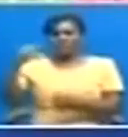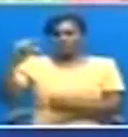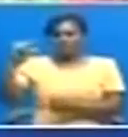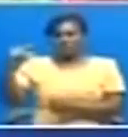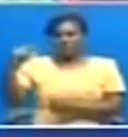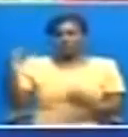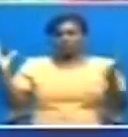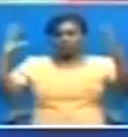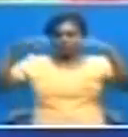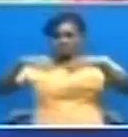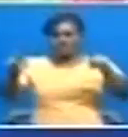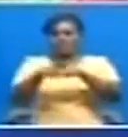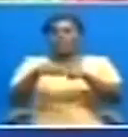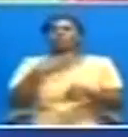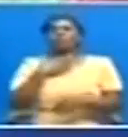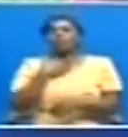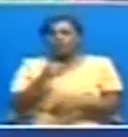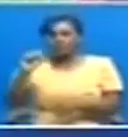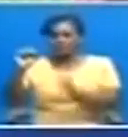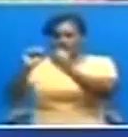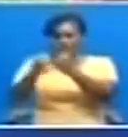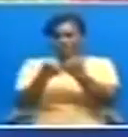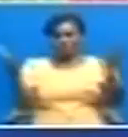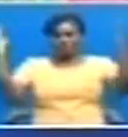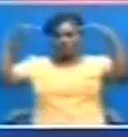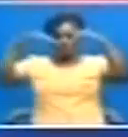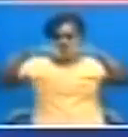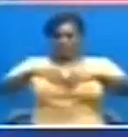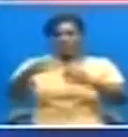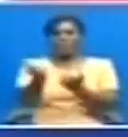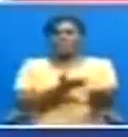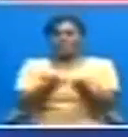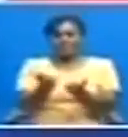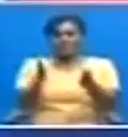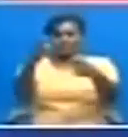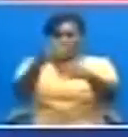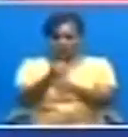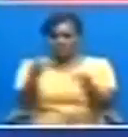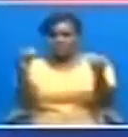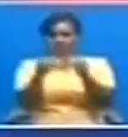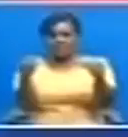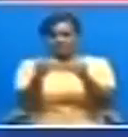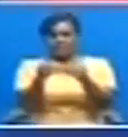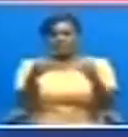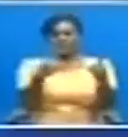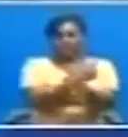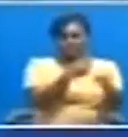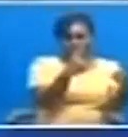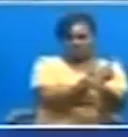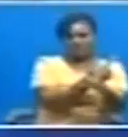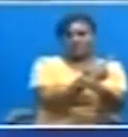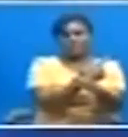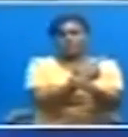Summit and is lining to host the 10th Ministerial Conference on the World Trade Organization. Meetings, incentives, conference